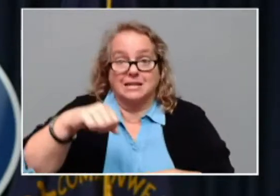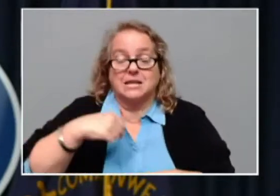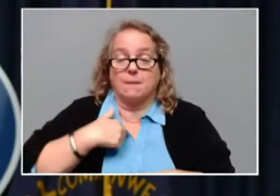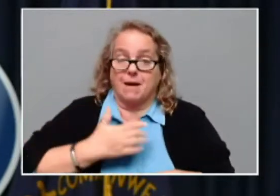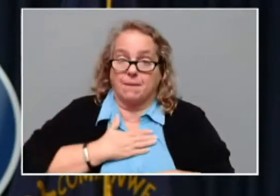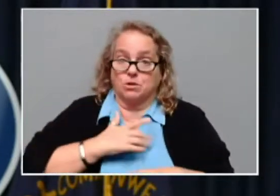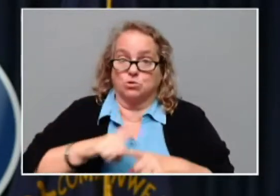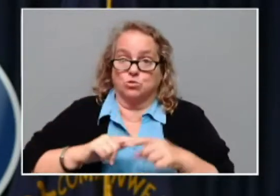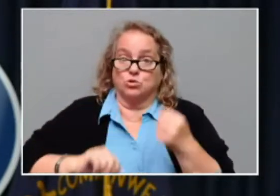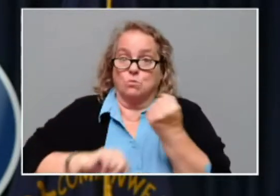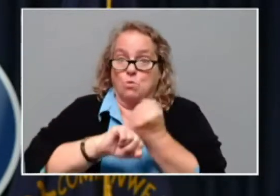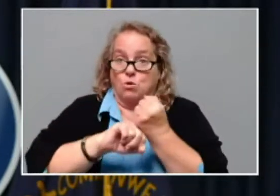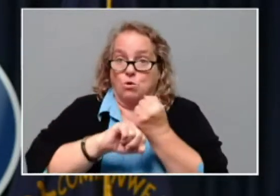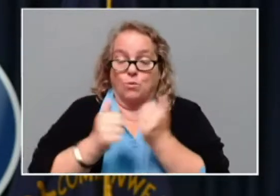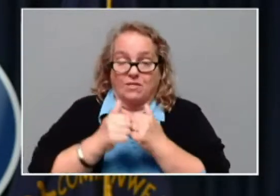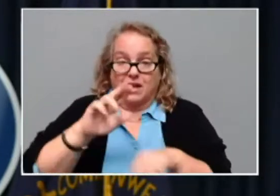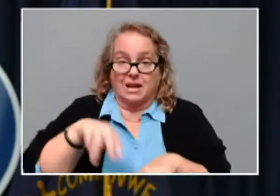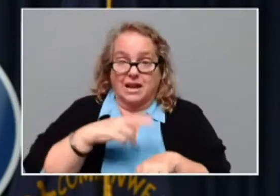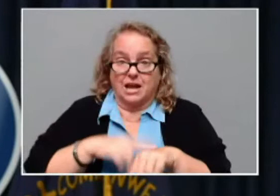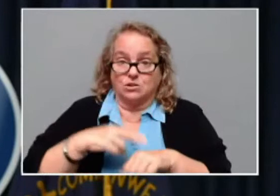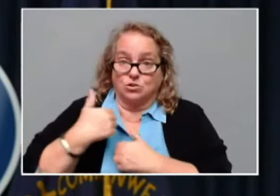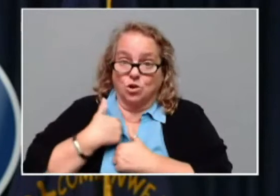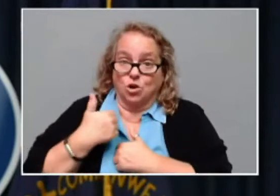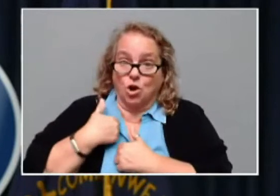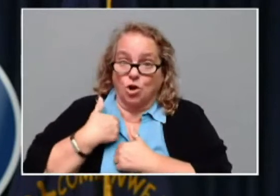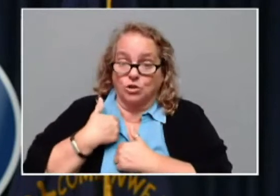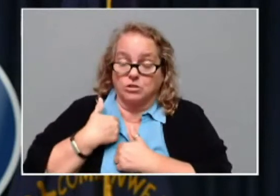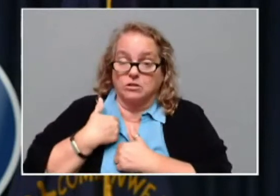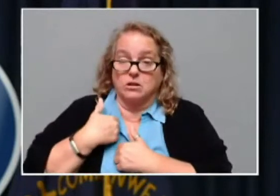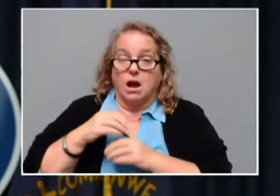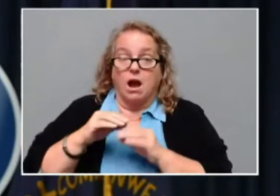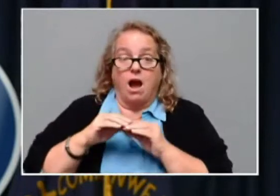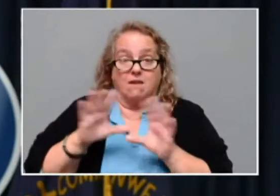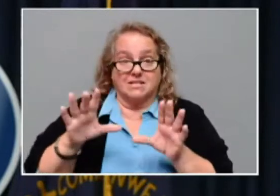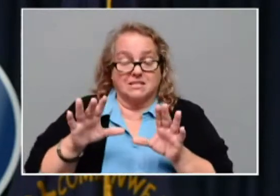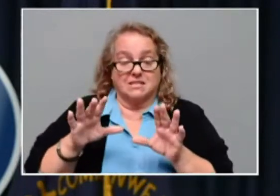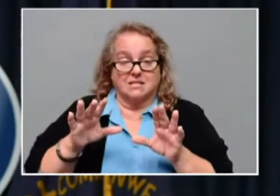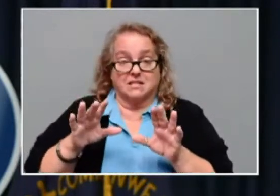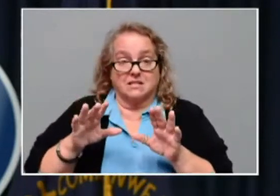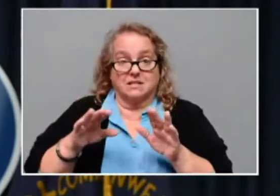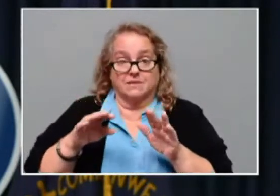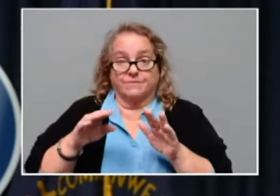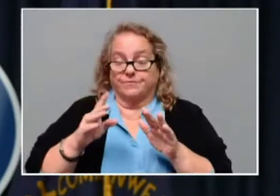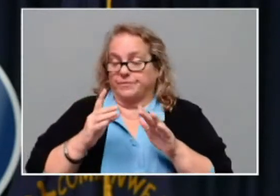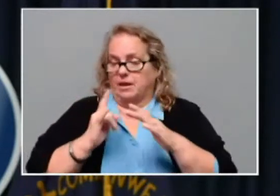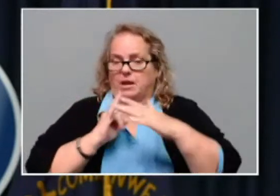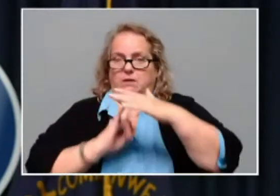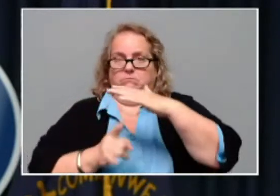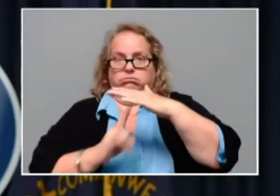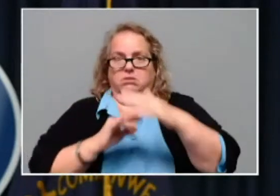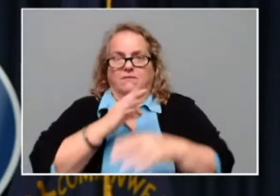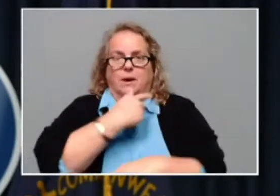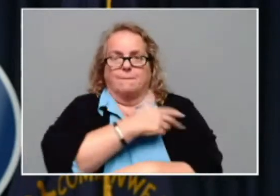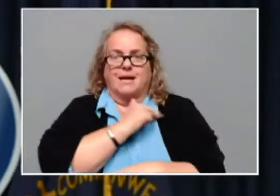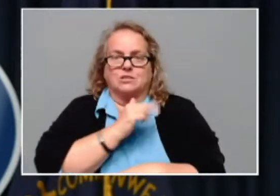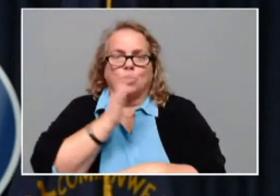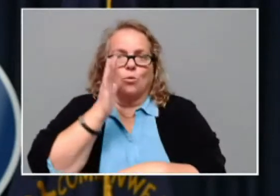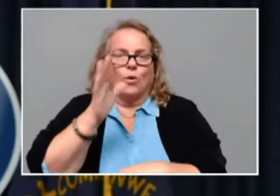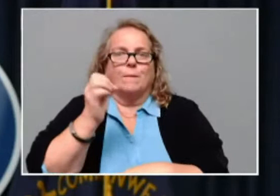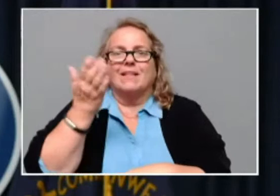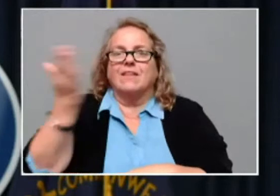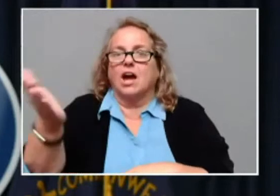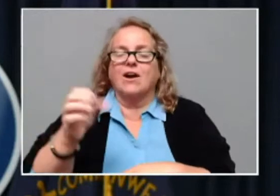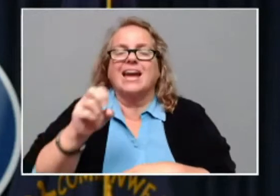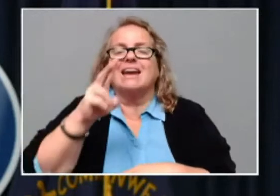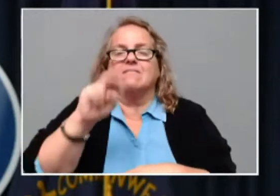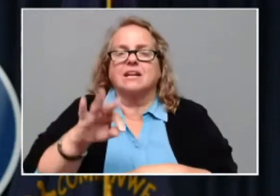the National Guard. Obviously, the influx of patients would be there even if there were 100 more staff members, but the idea that